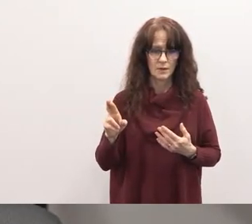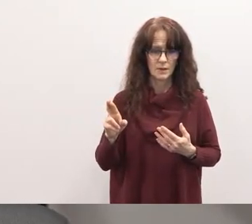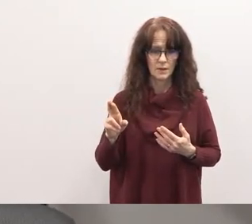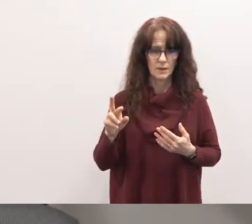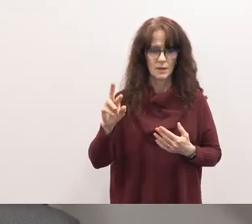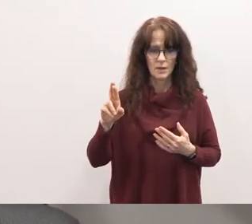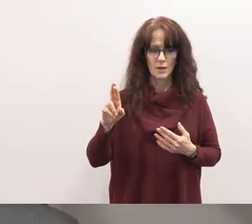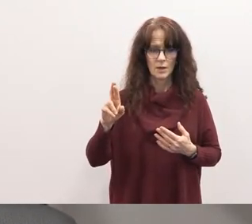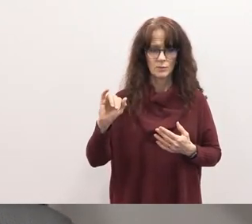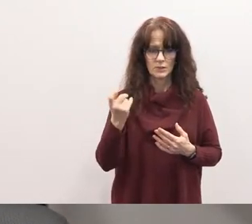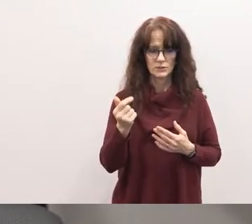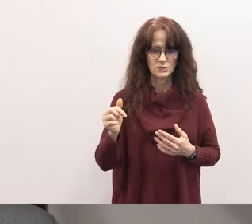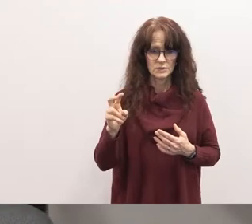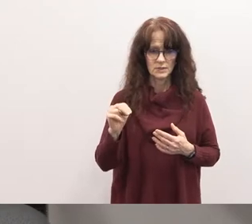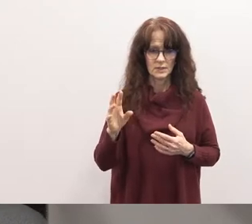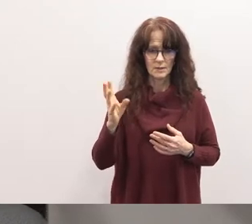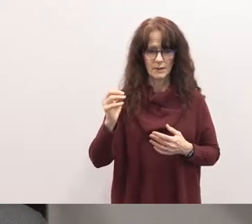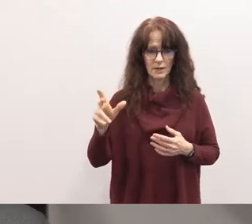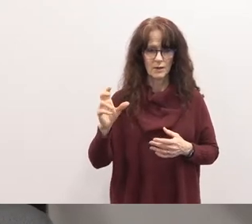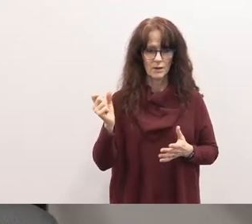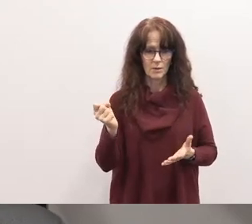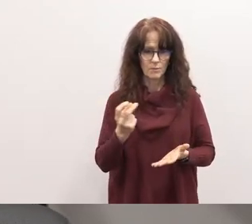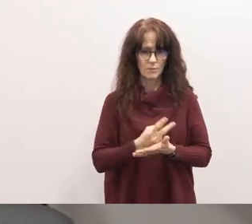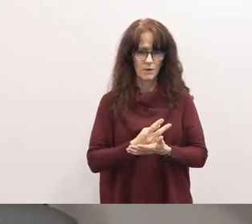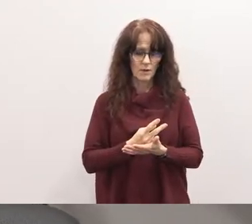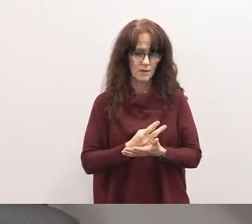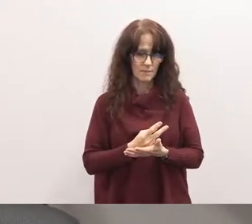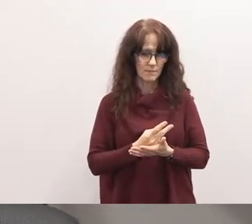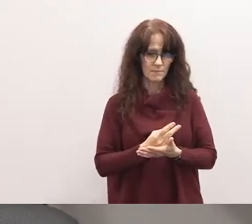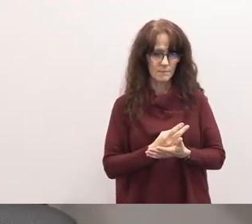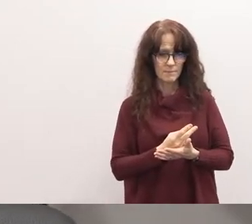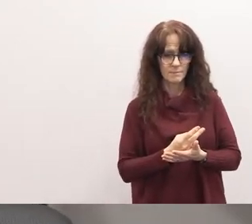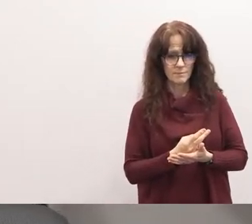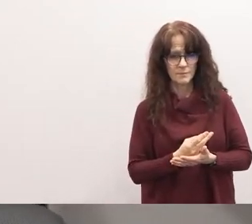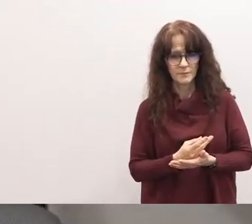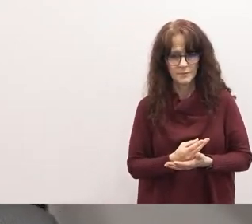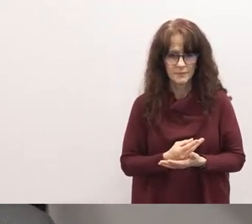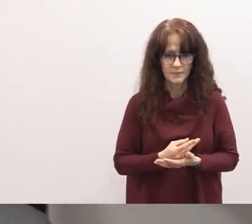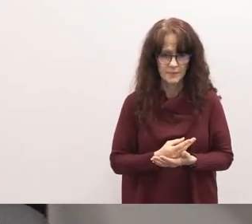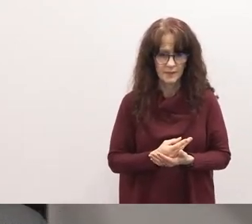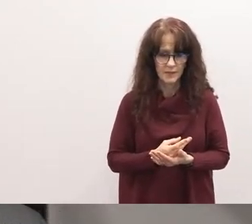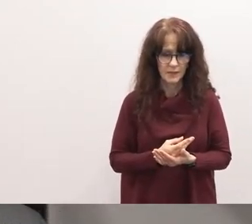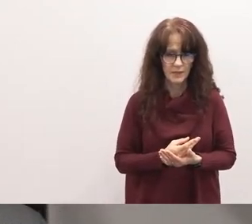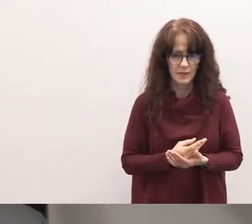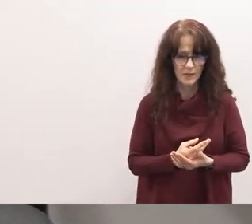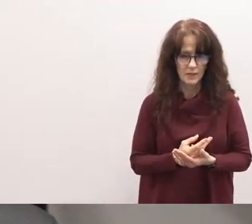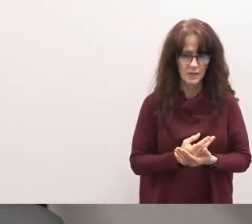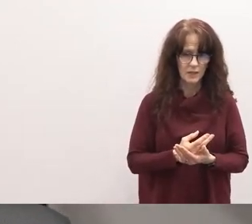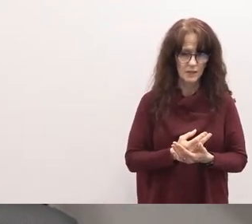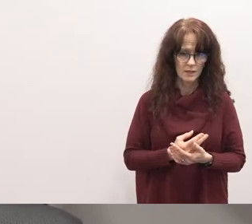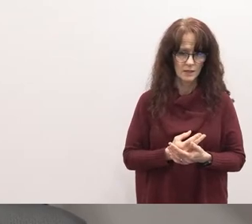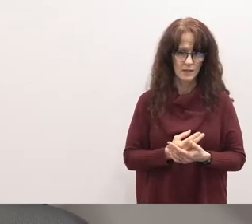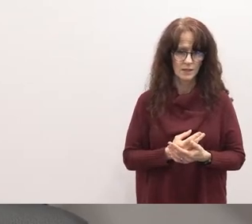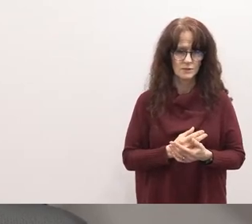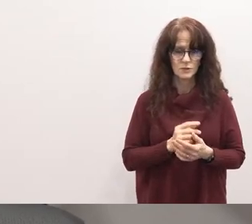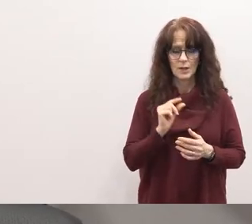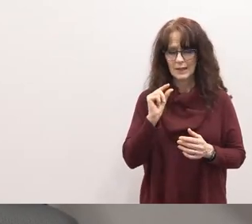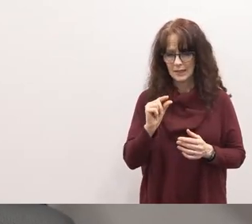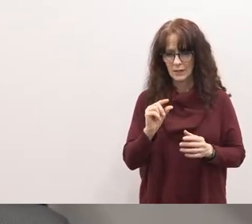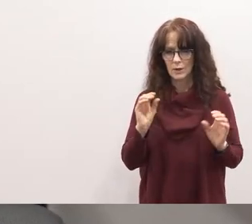Richardson, our mayor, approved to add little to no cost